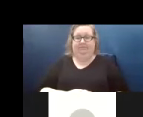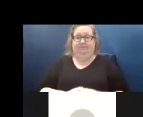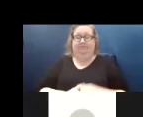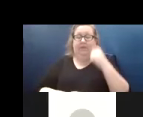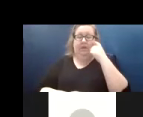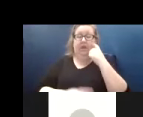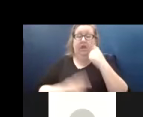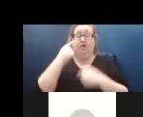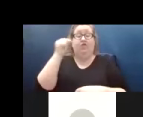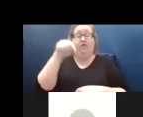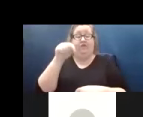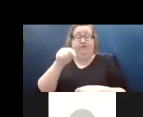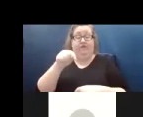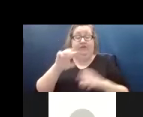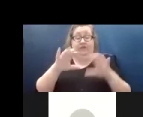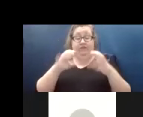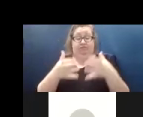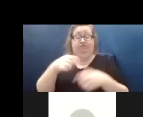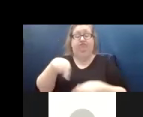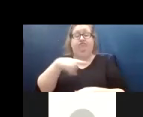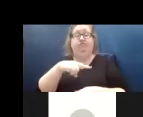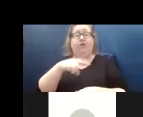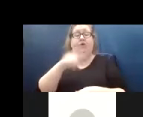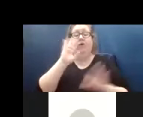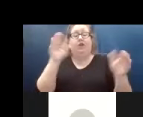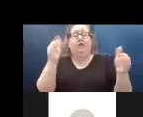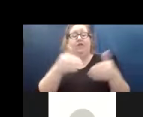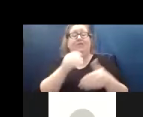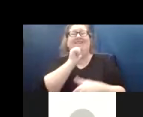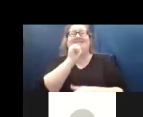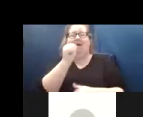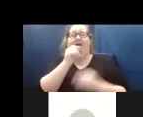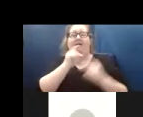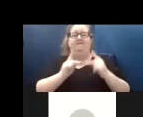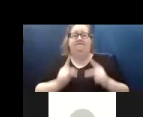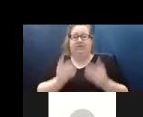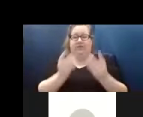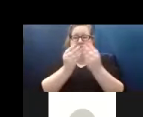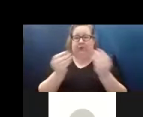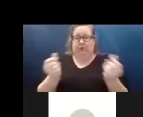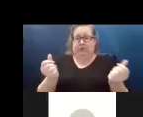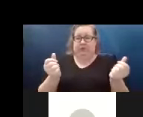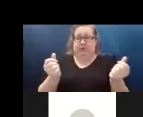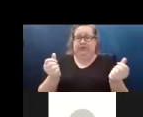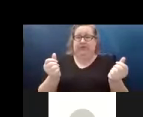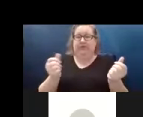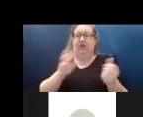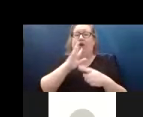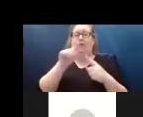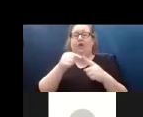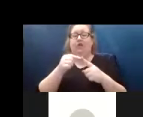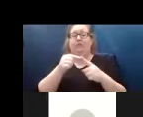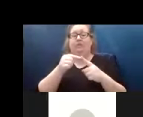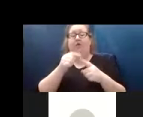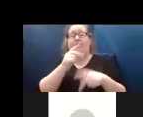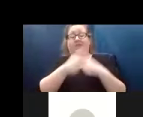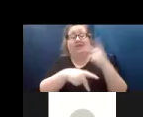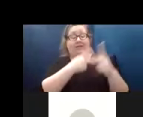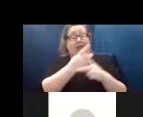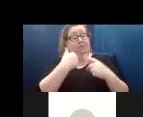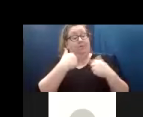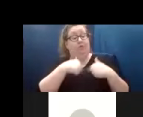So for this breakout, we'll be focusing on the non-physical solutions. We'll talk about the non-physical solutions that we're currently